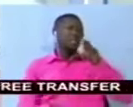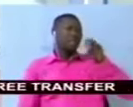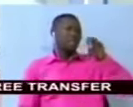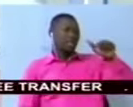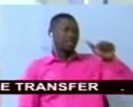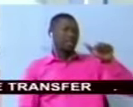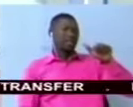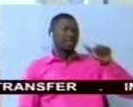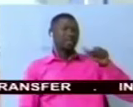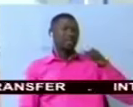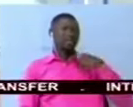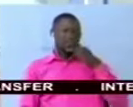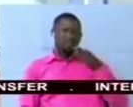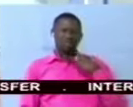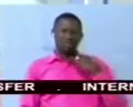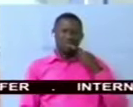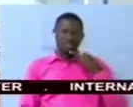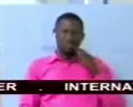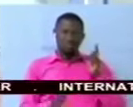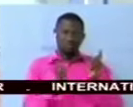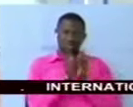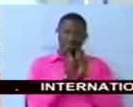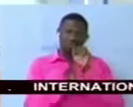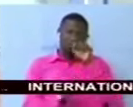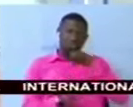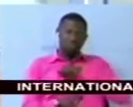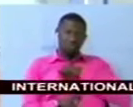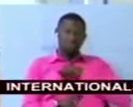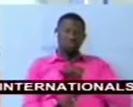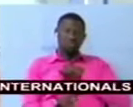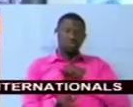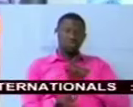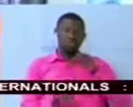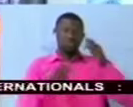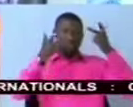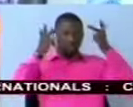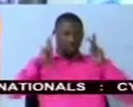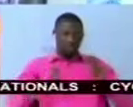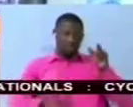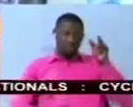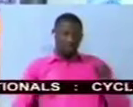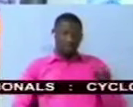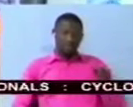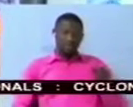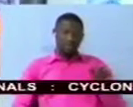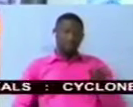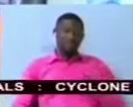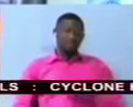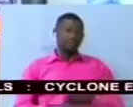neka NIA, ndah nangulo na nyaga gis lawyer bula tewal. No. No.